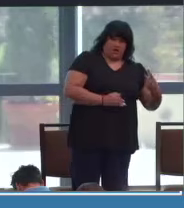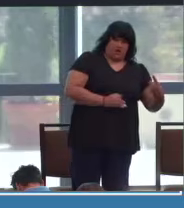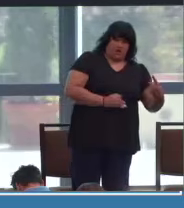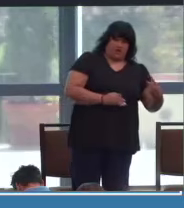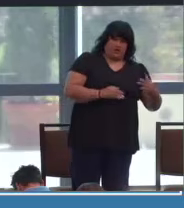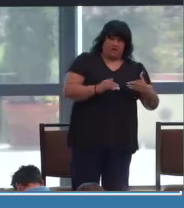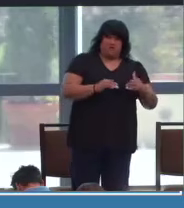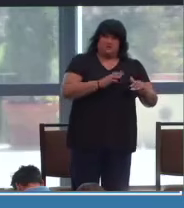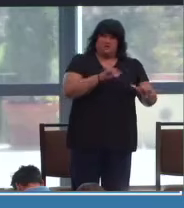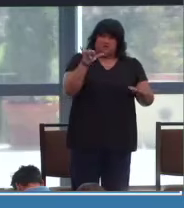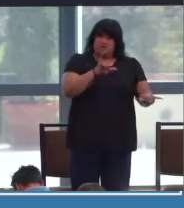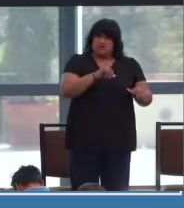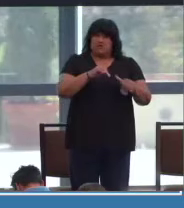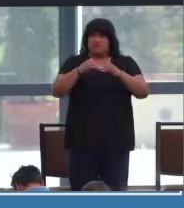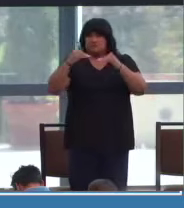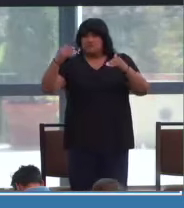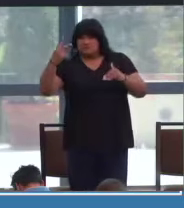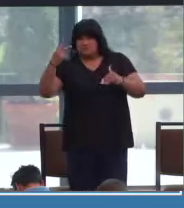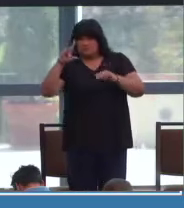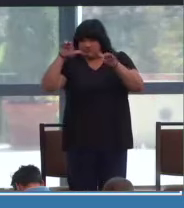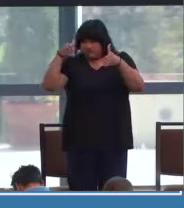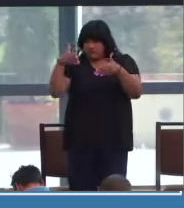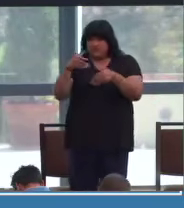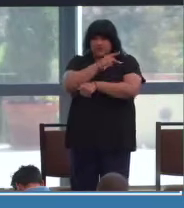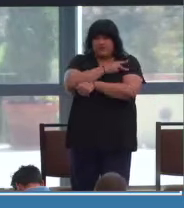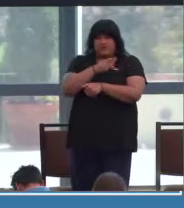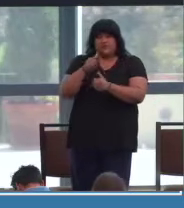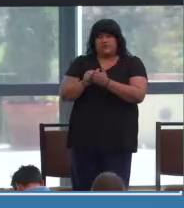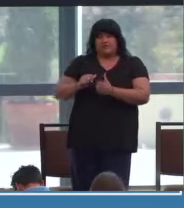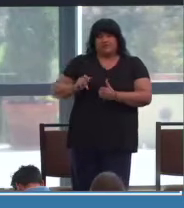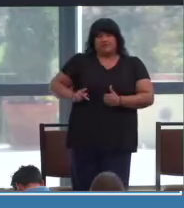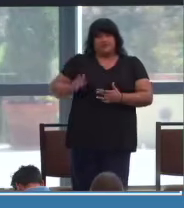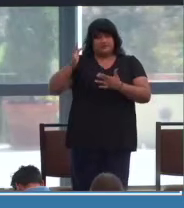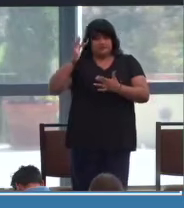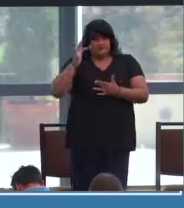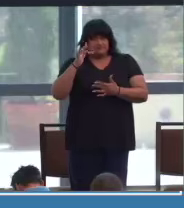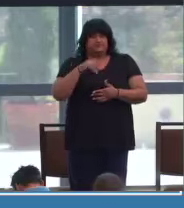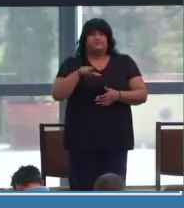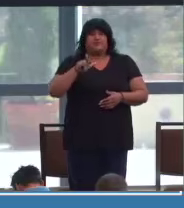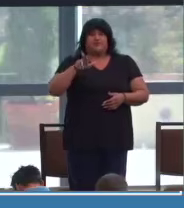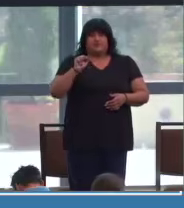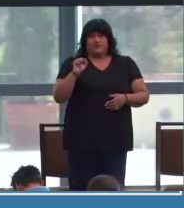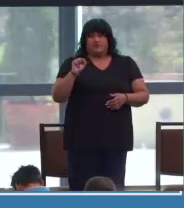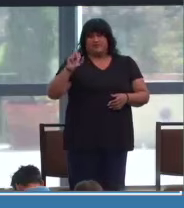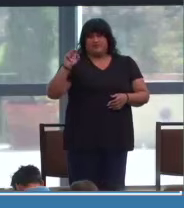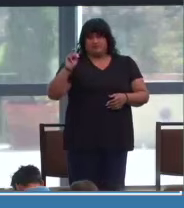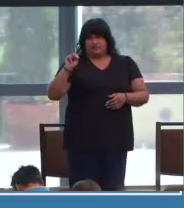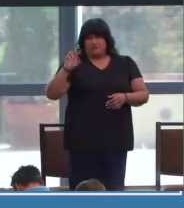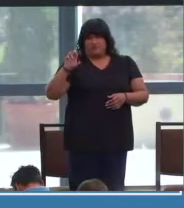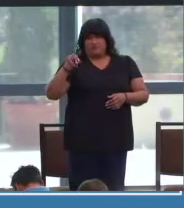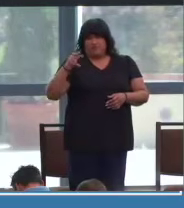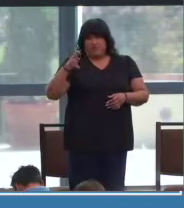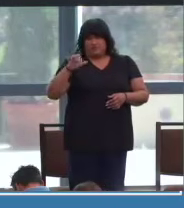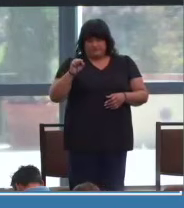is only focused for patients with kidney disease, with lupus nephritis. And it's open now, and